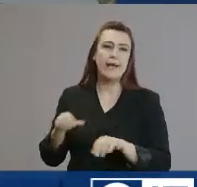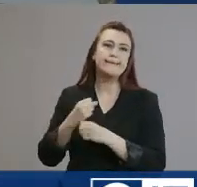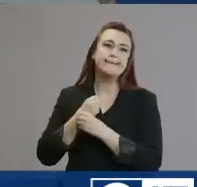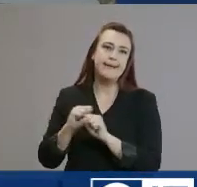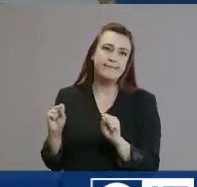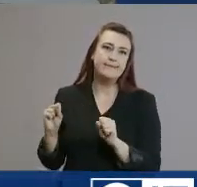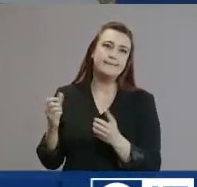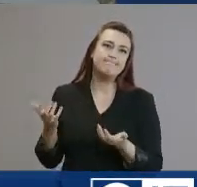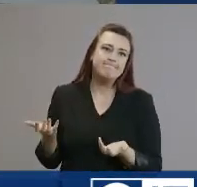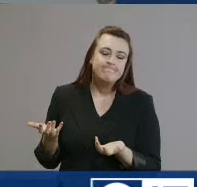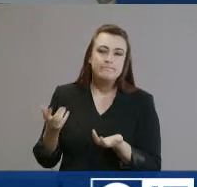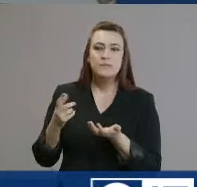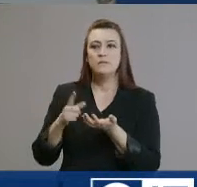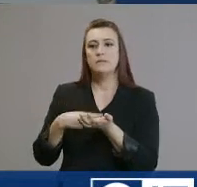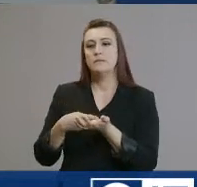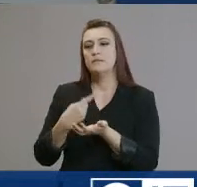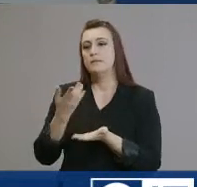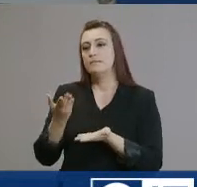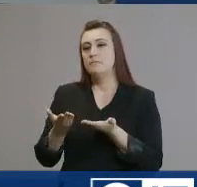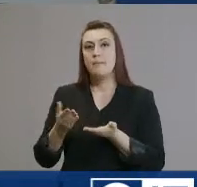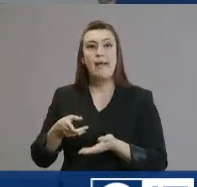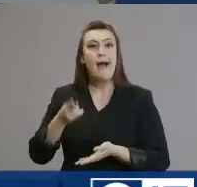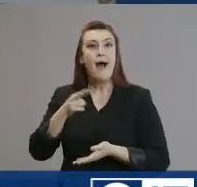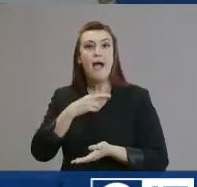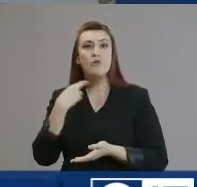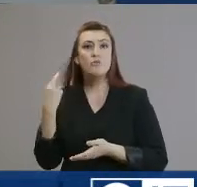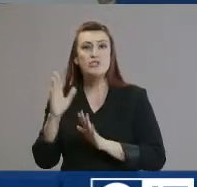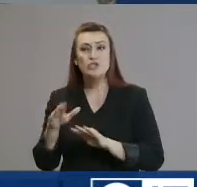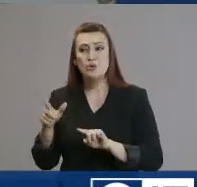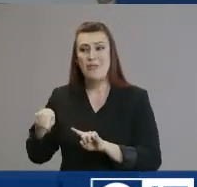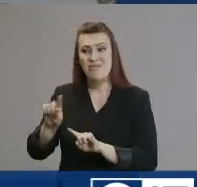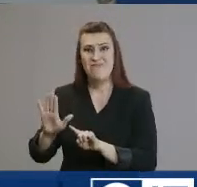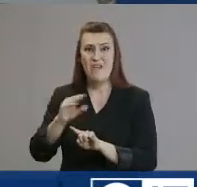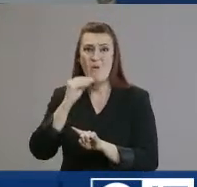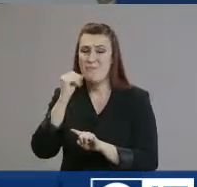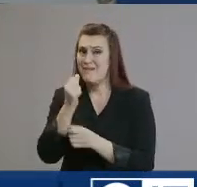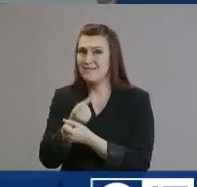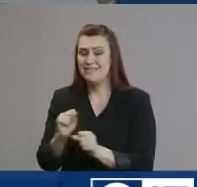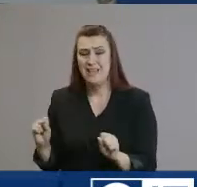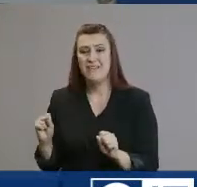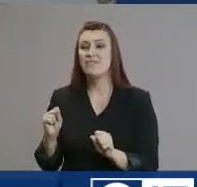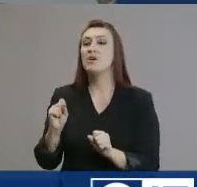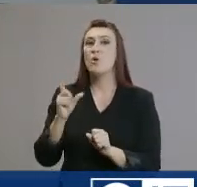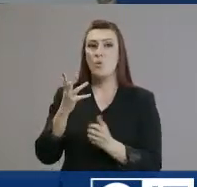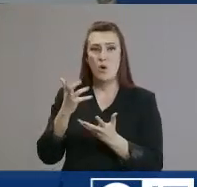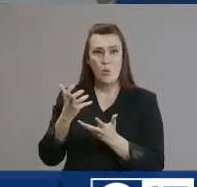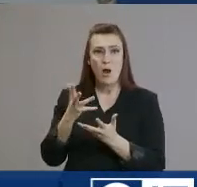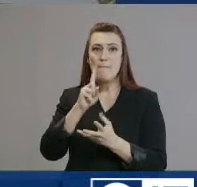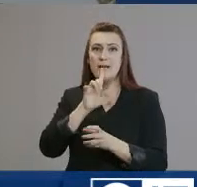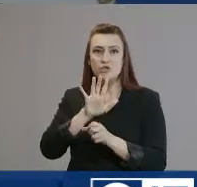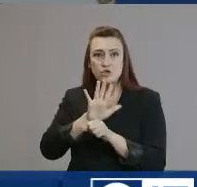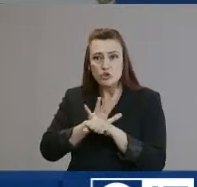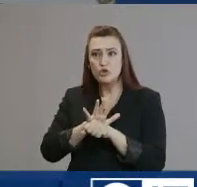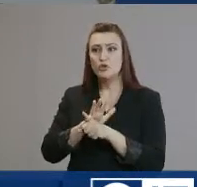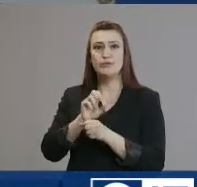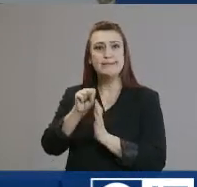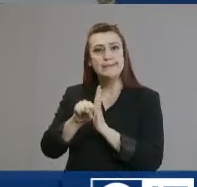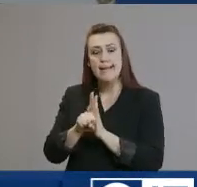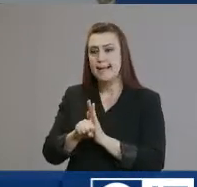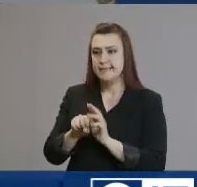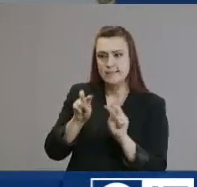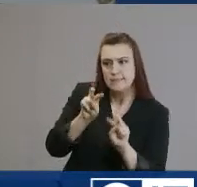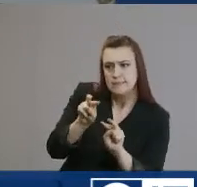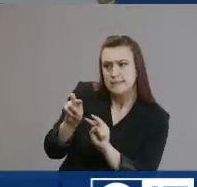that are high risk for abuse have somebody else who is laying eyes on them. We know with the stay-at-home order and the closure of